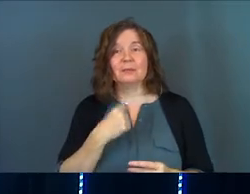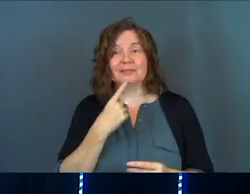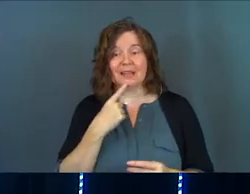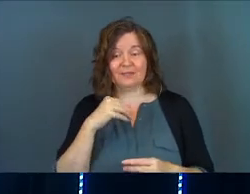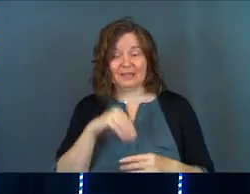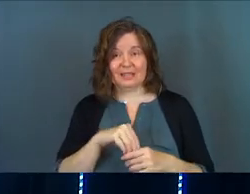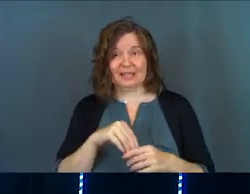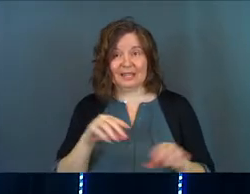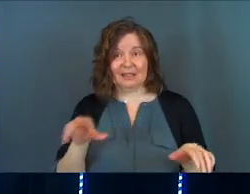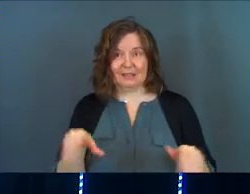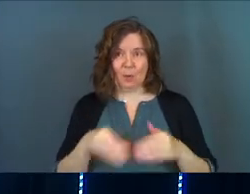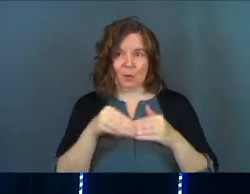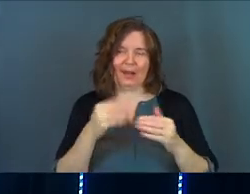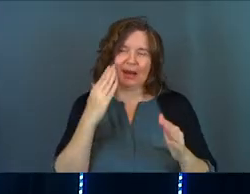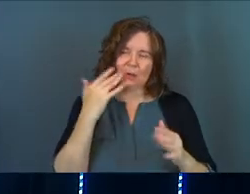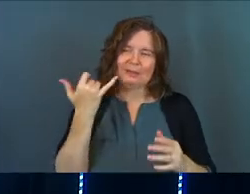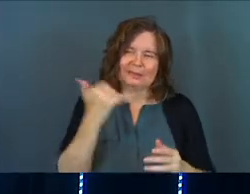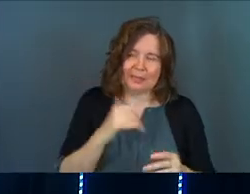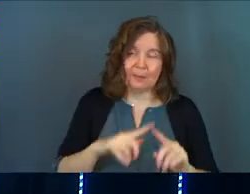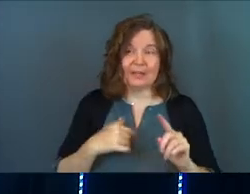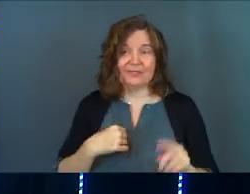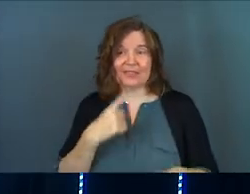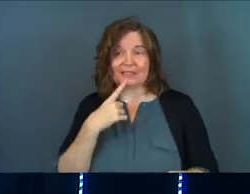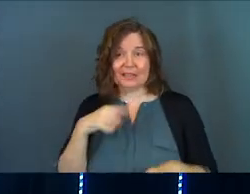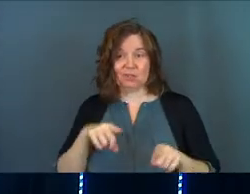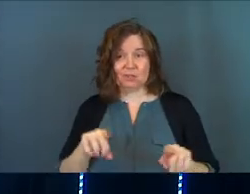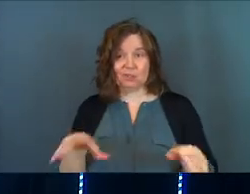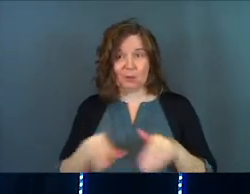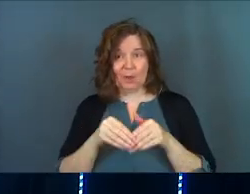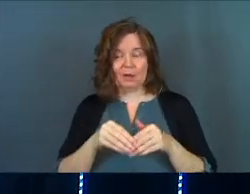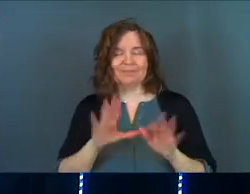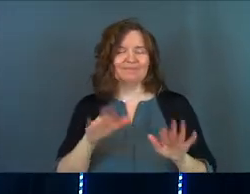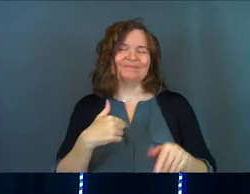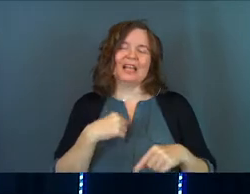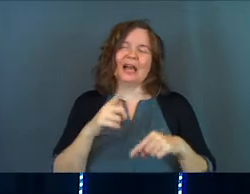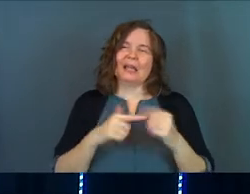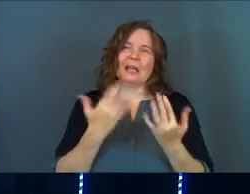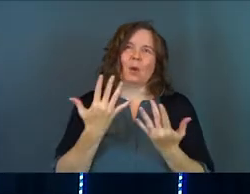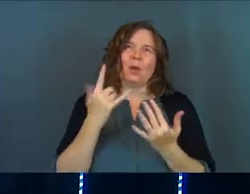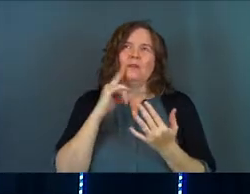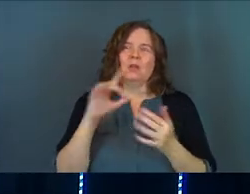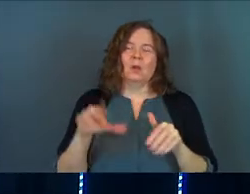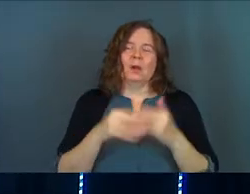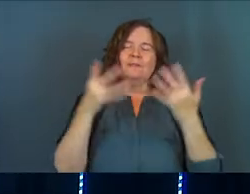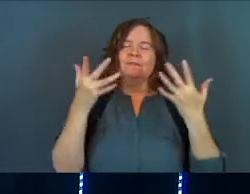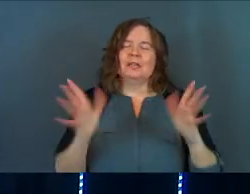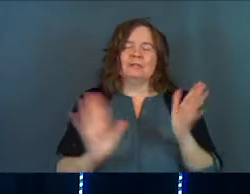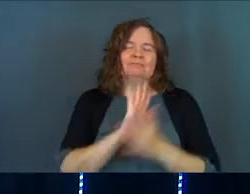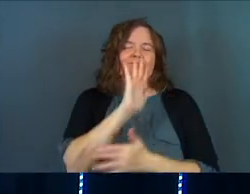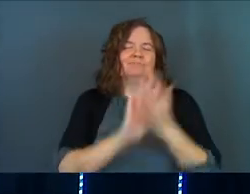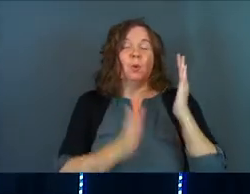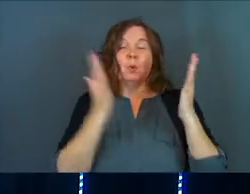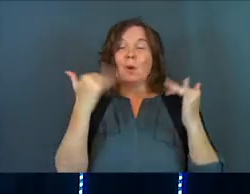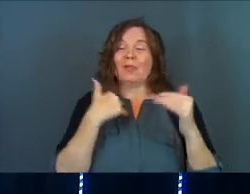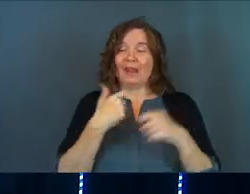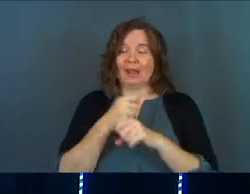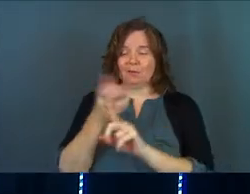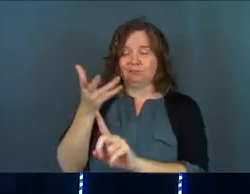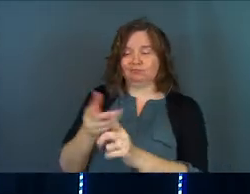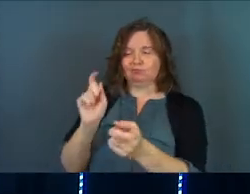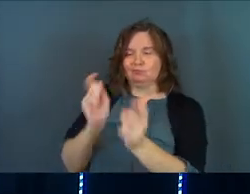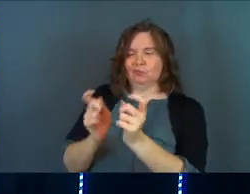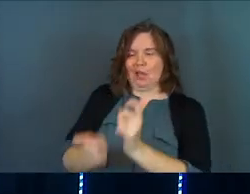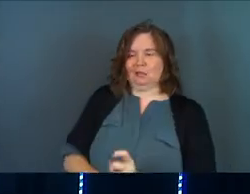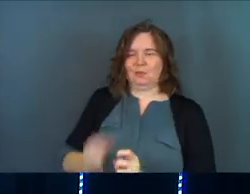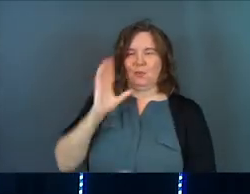said in the ceremony, I know this is silly, but if they said in the ceremony, you know what, I can't wait till this wedding is done so that I can make this